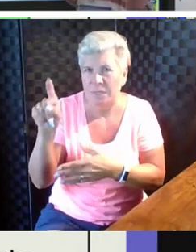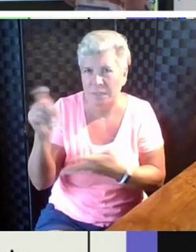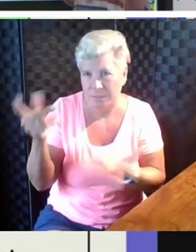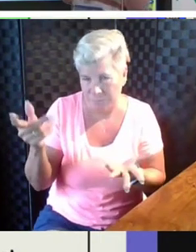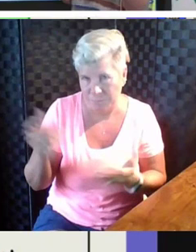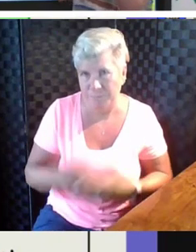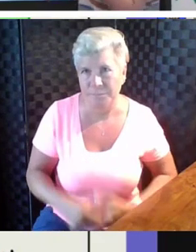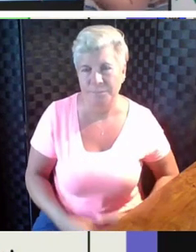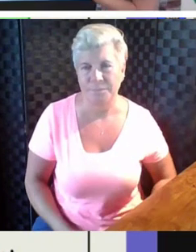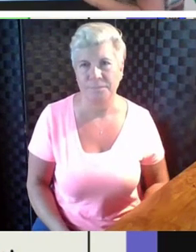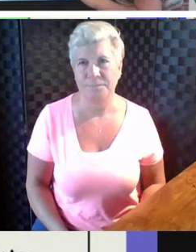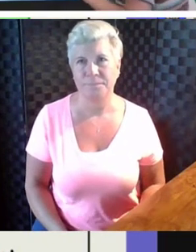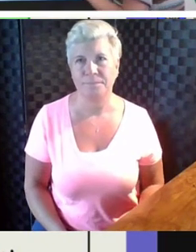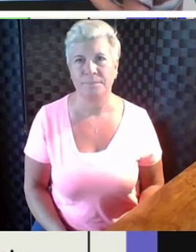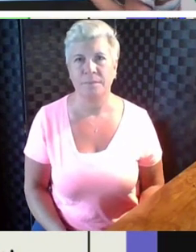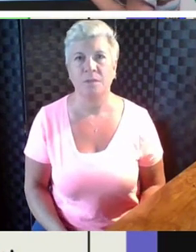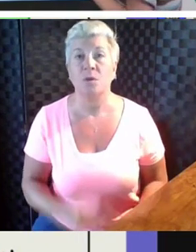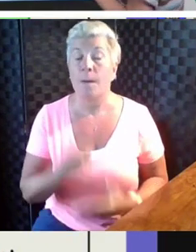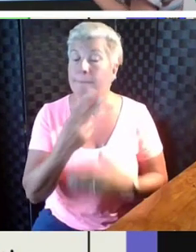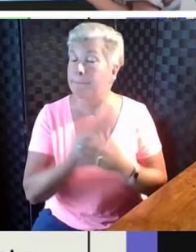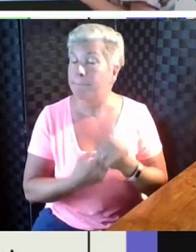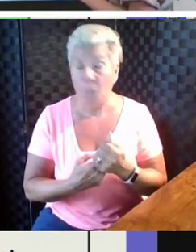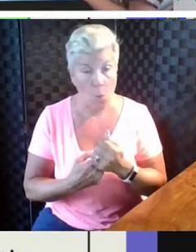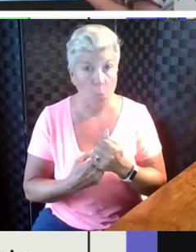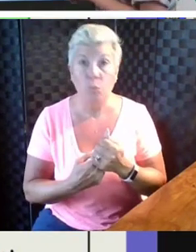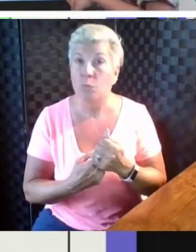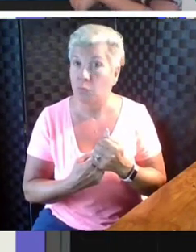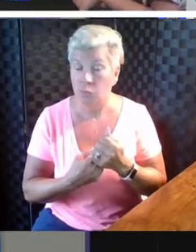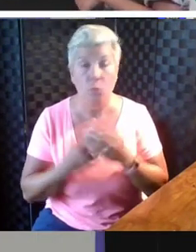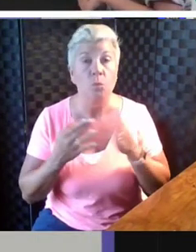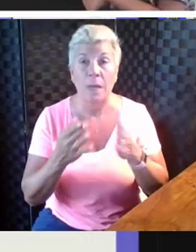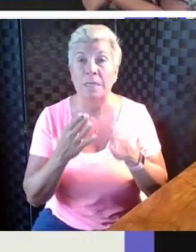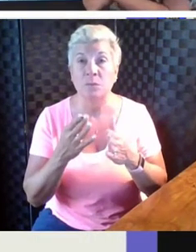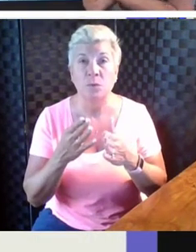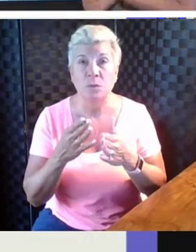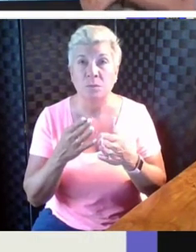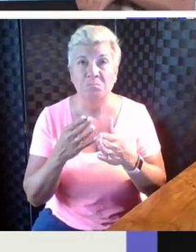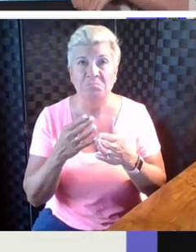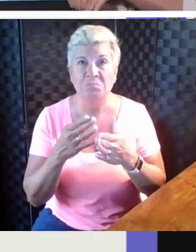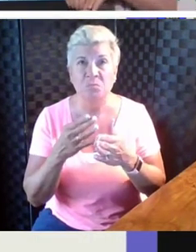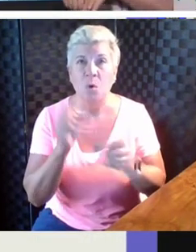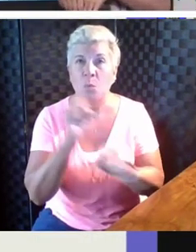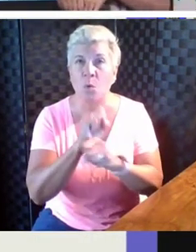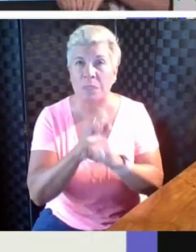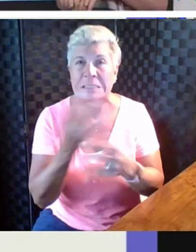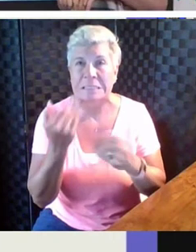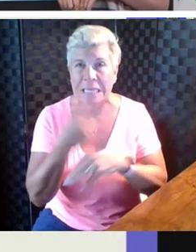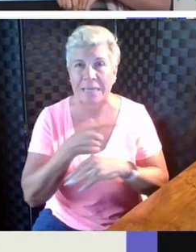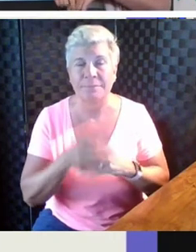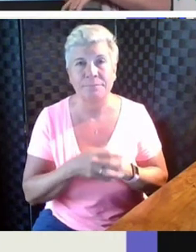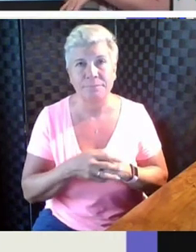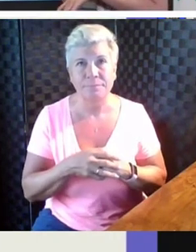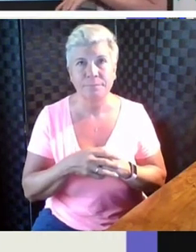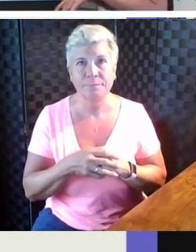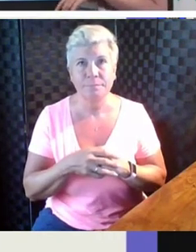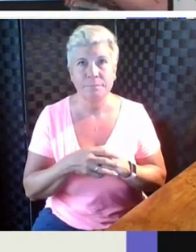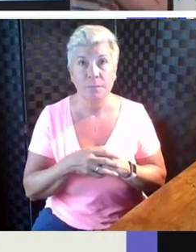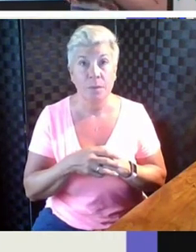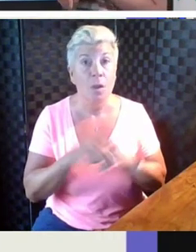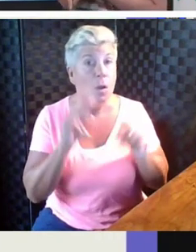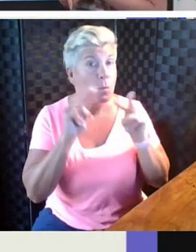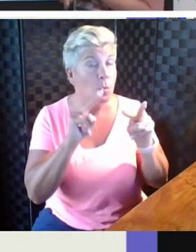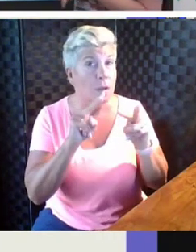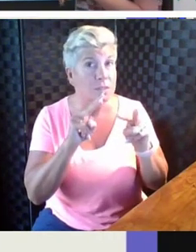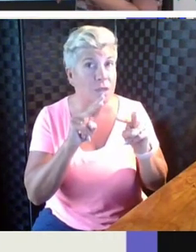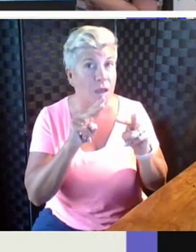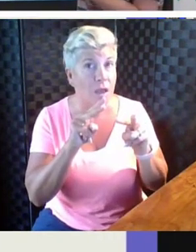other part. So those are both ways we're going to be solving those problems today. We're going to watch